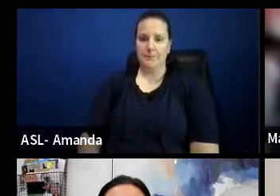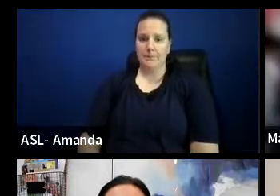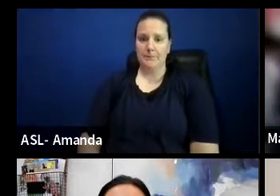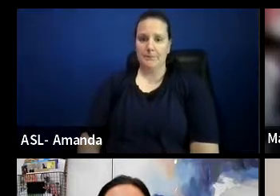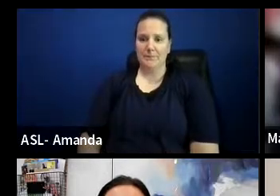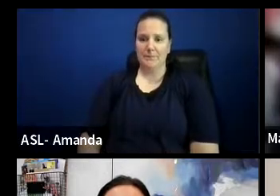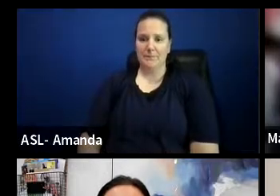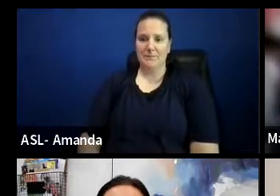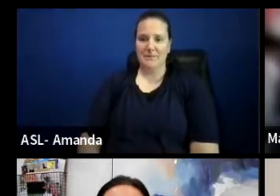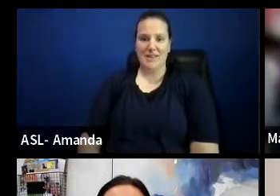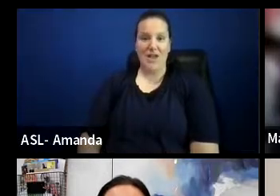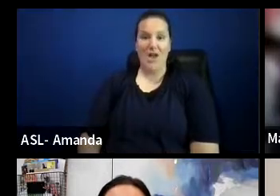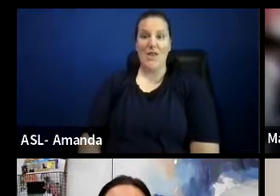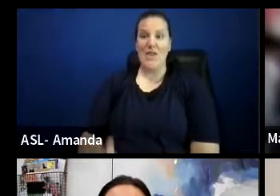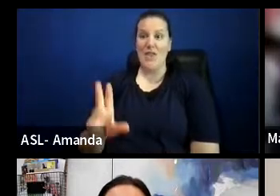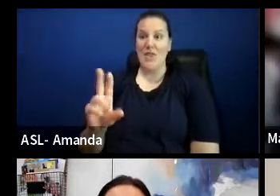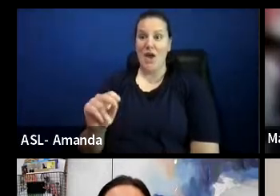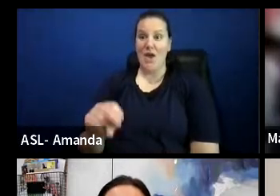No.